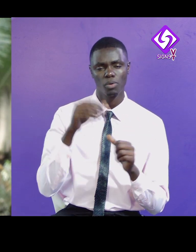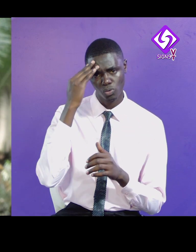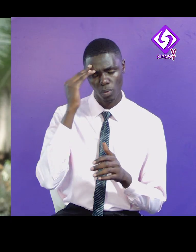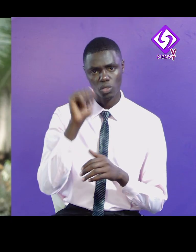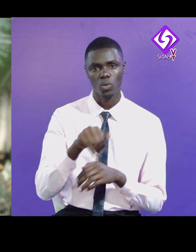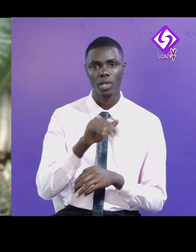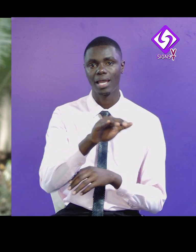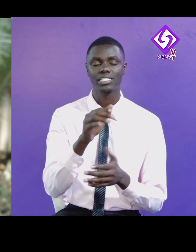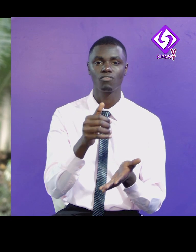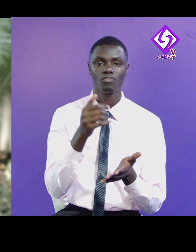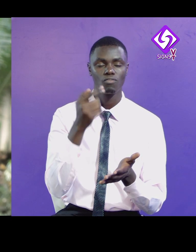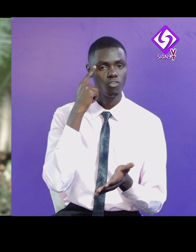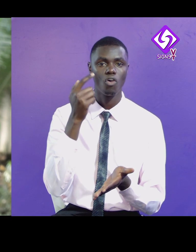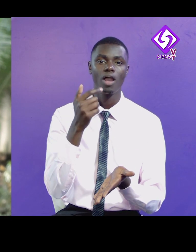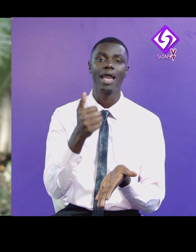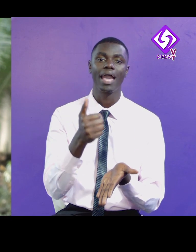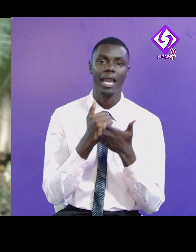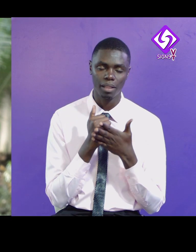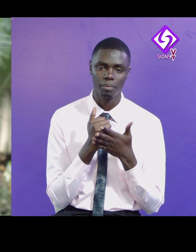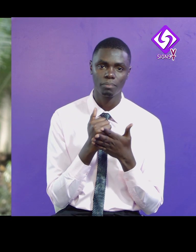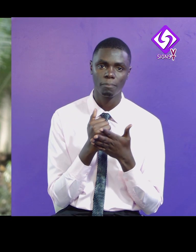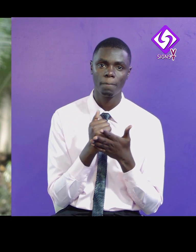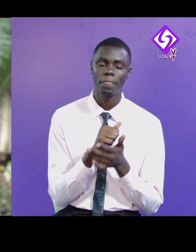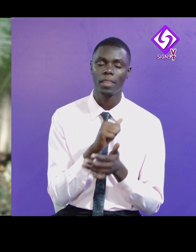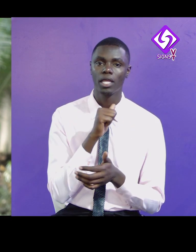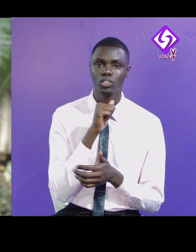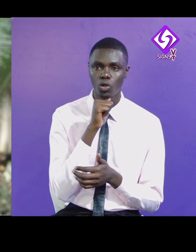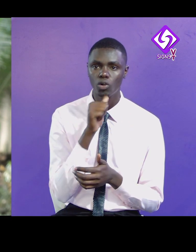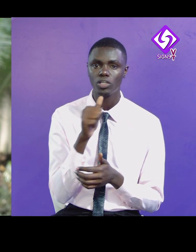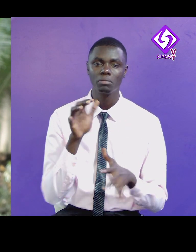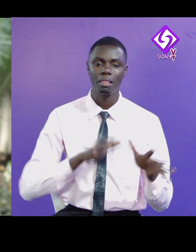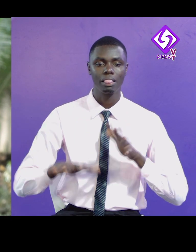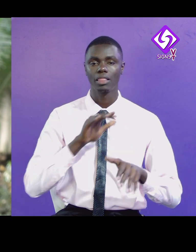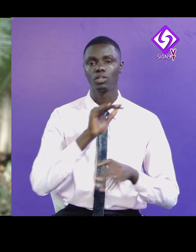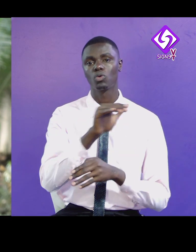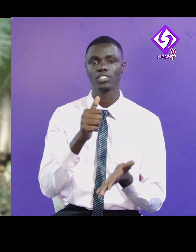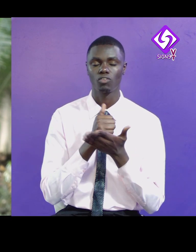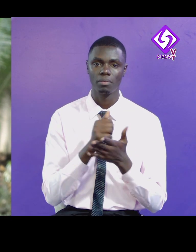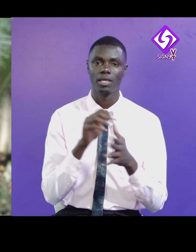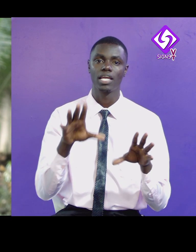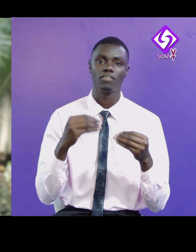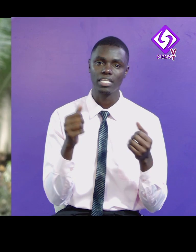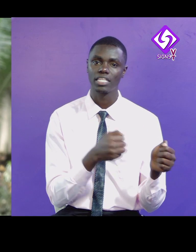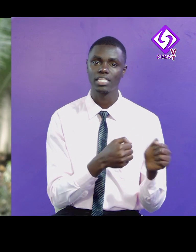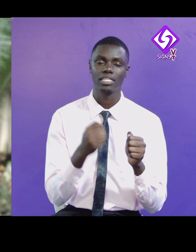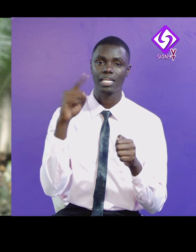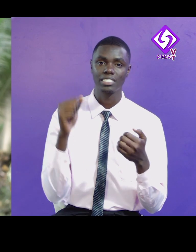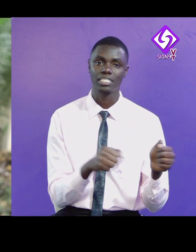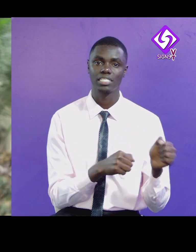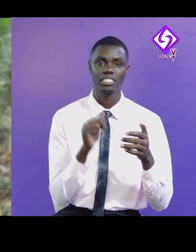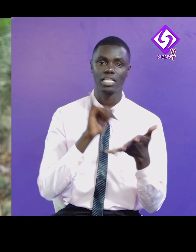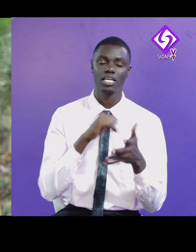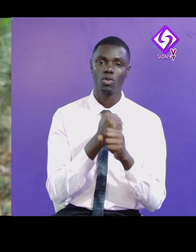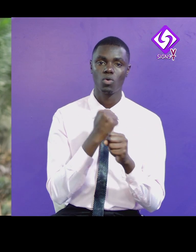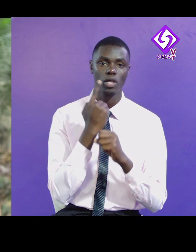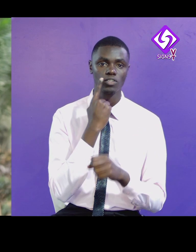knowing that you can ask for help from someone. Don't be frightened to ask for help. And by finding the right strategies that work for